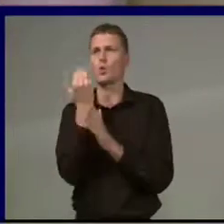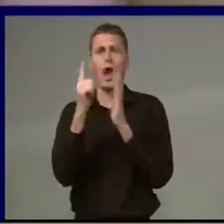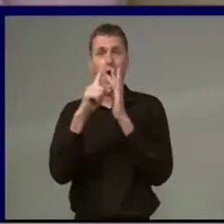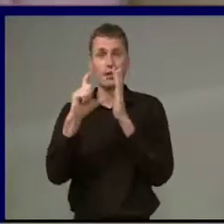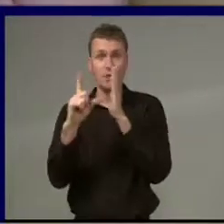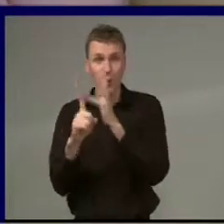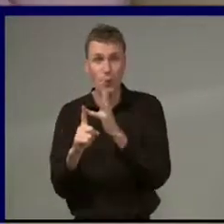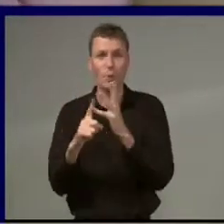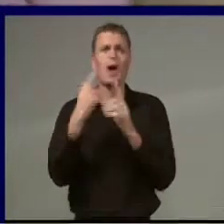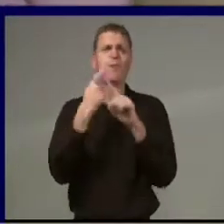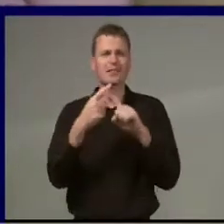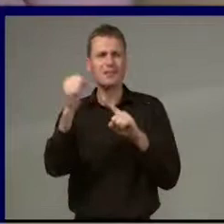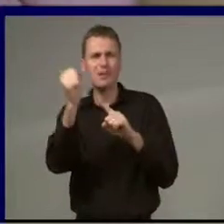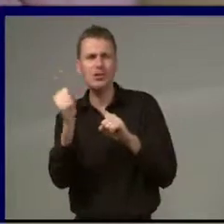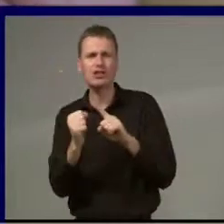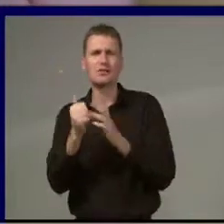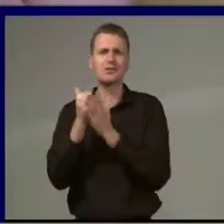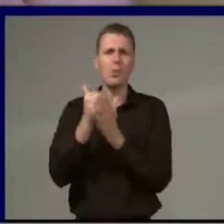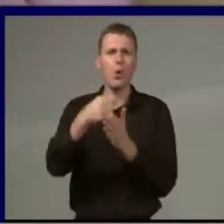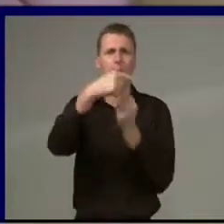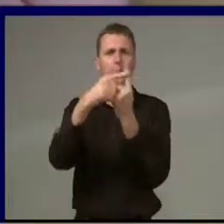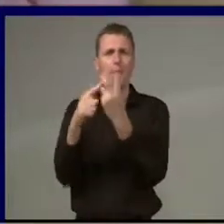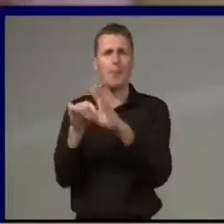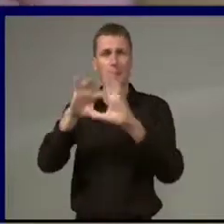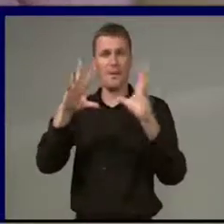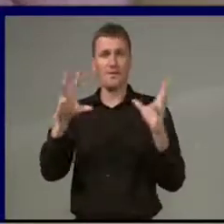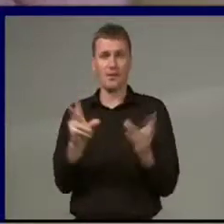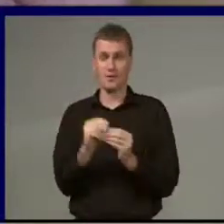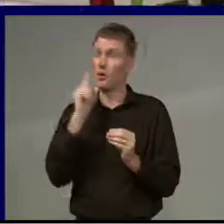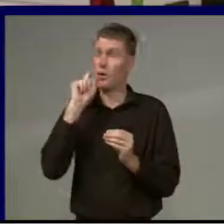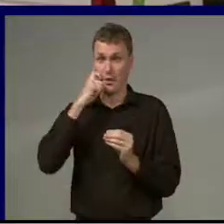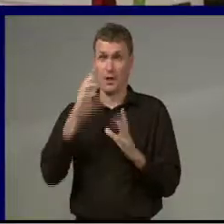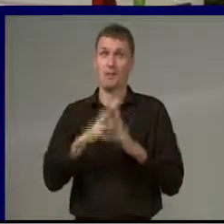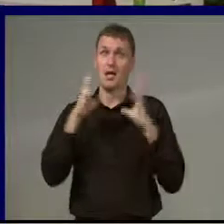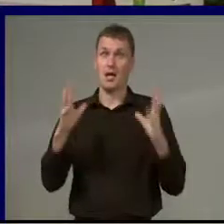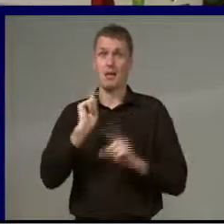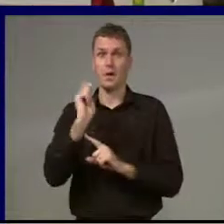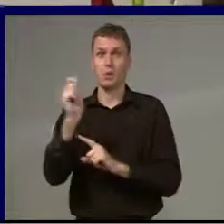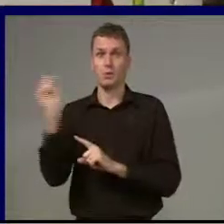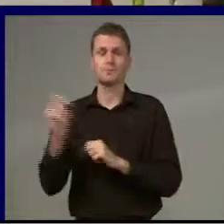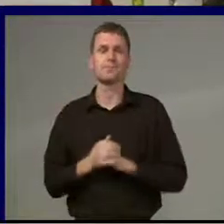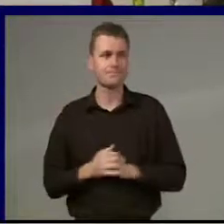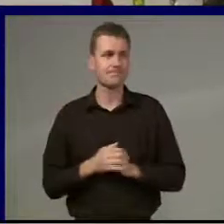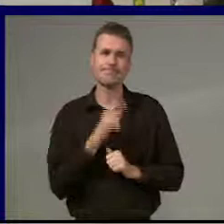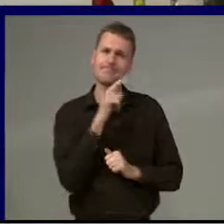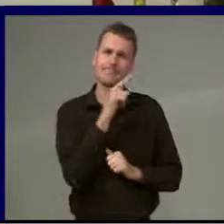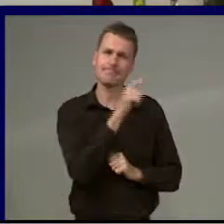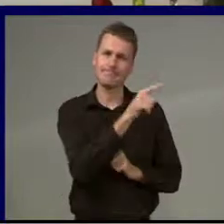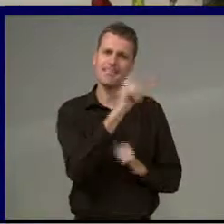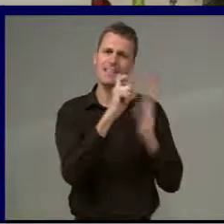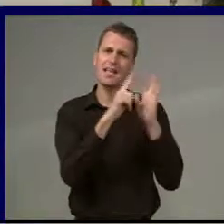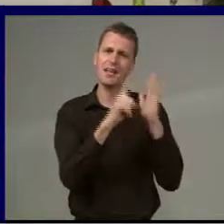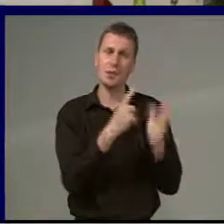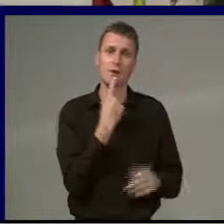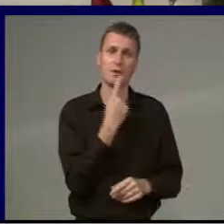of support structures that go with that. And it's going to be a significant build. Mr Meats says it's going to be a very